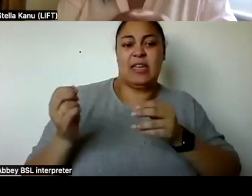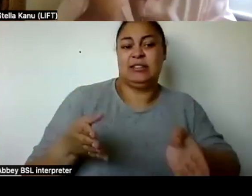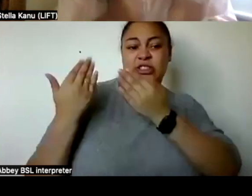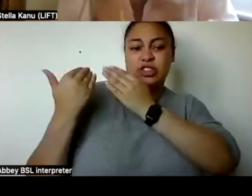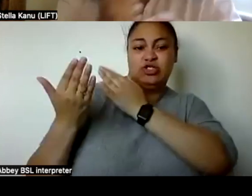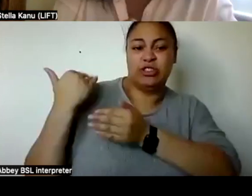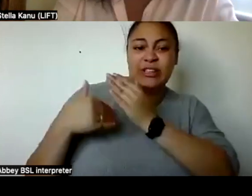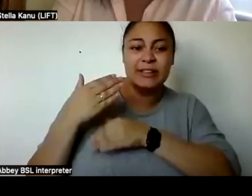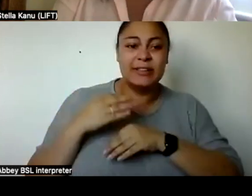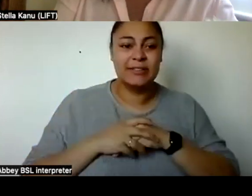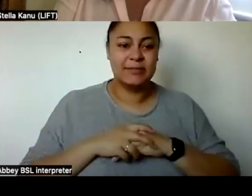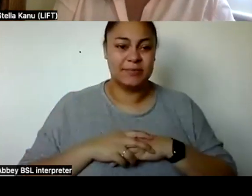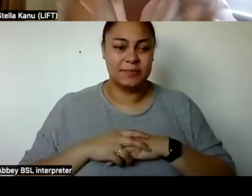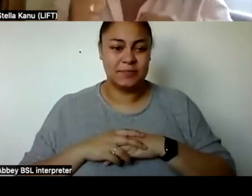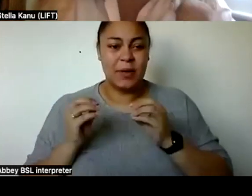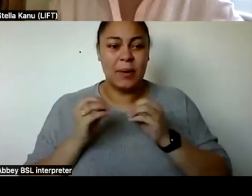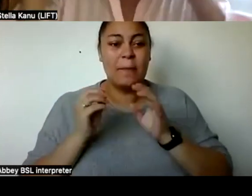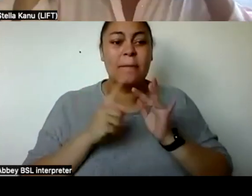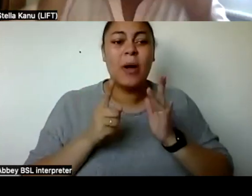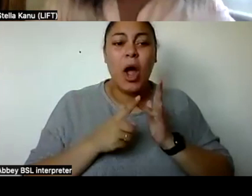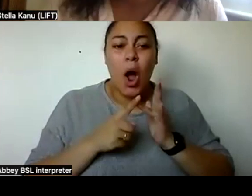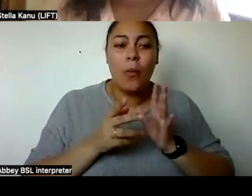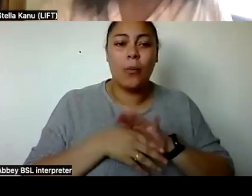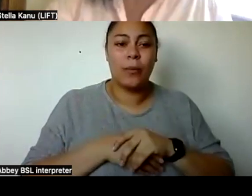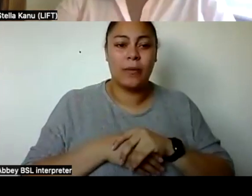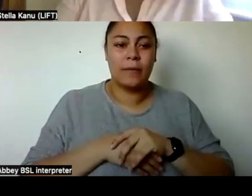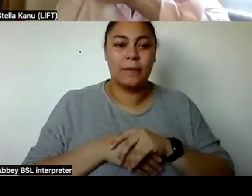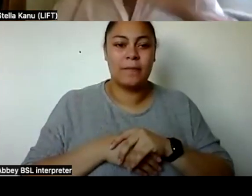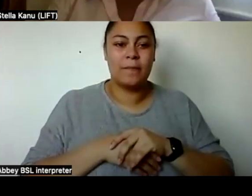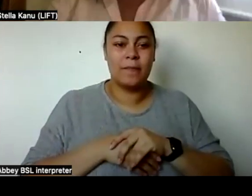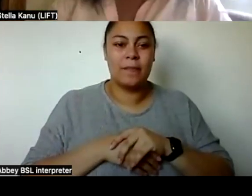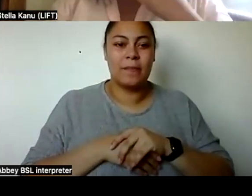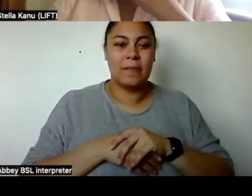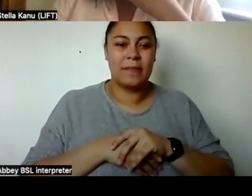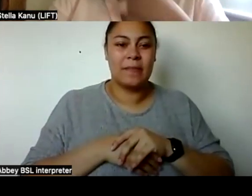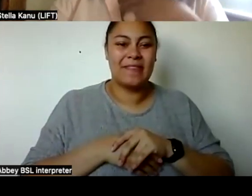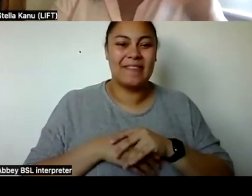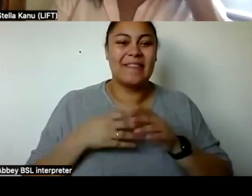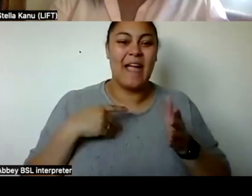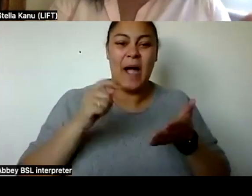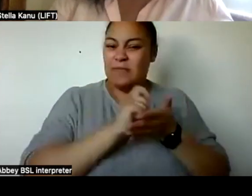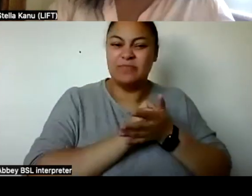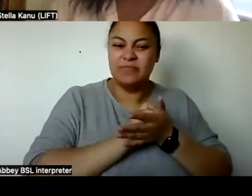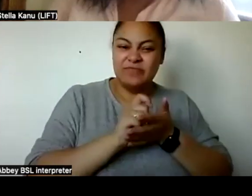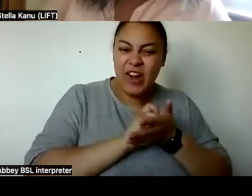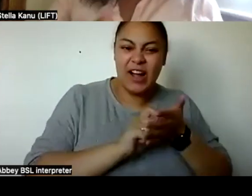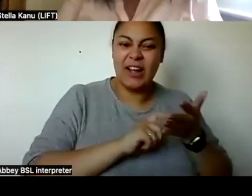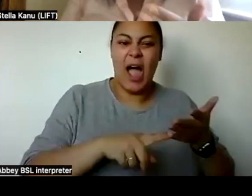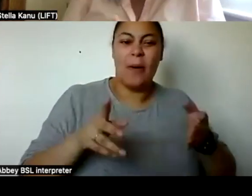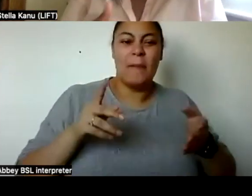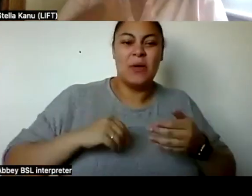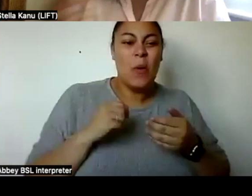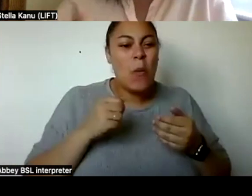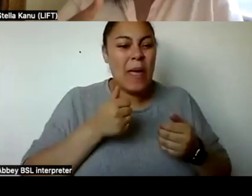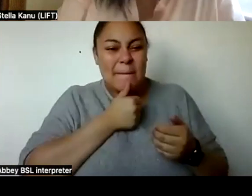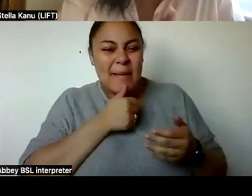I've interviewed someone and given them a job, I'm like, right, I'm gonna write your biog for you, because I'm going to be your wingman. And so,